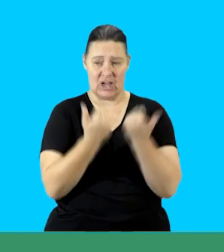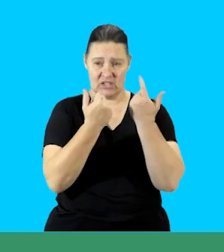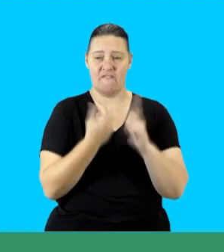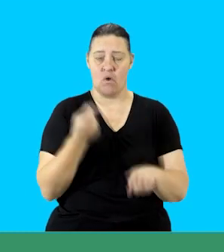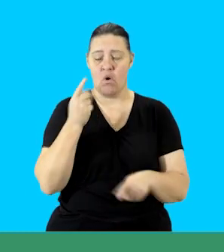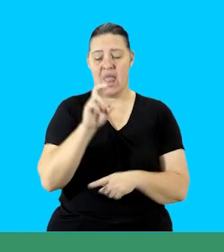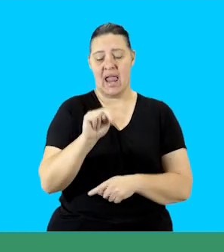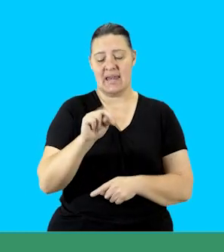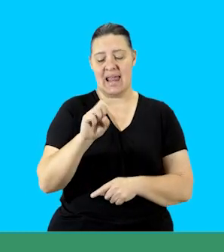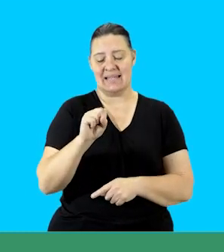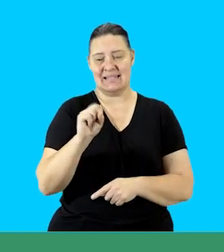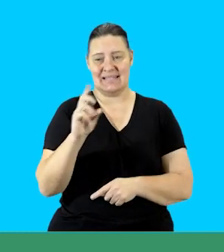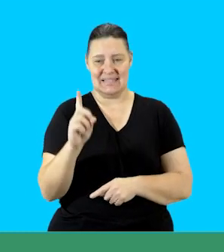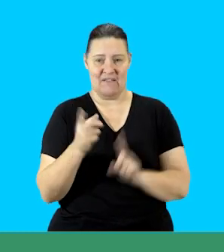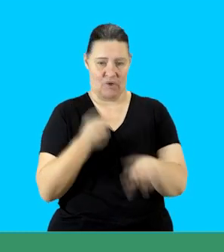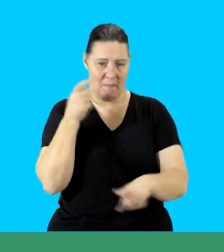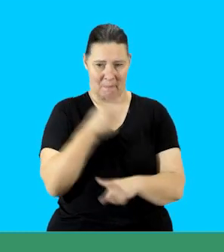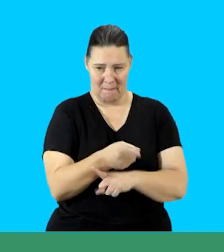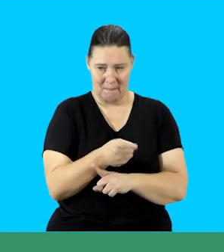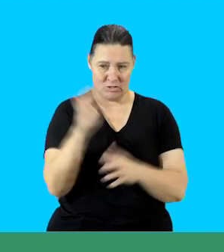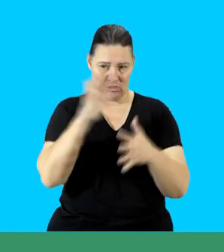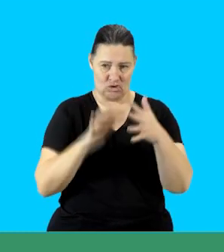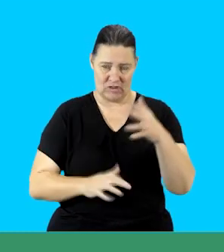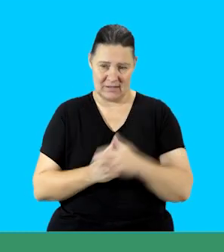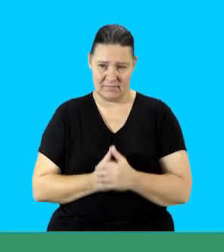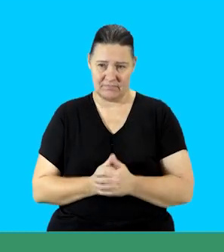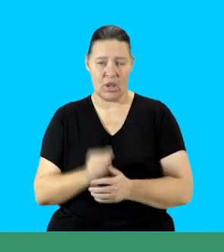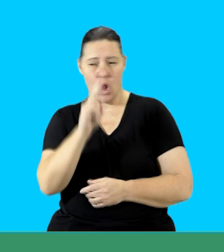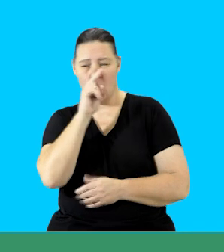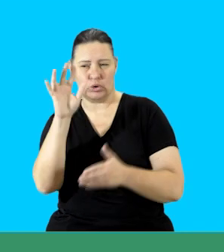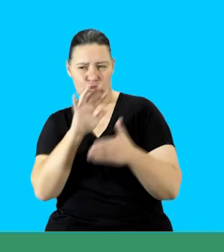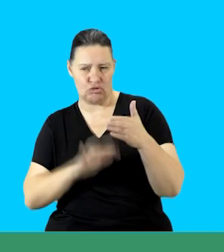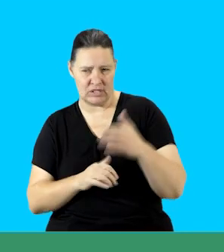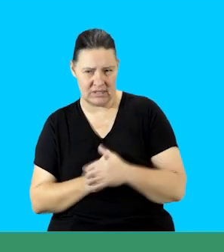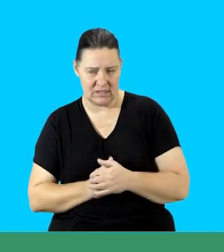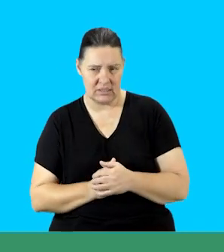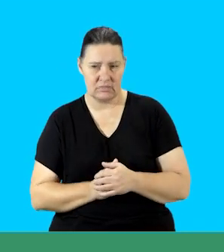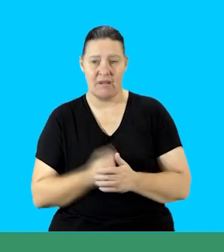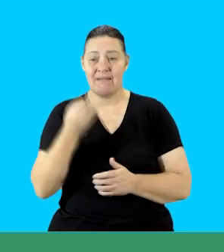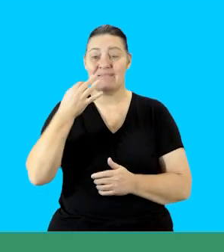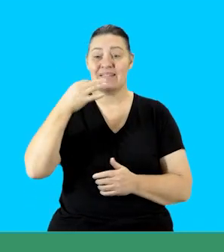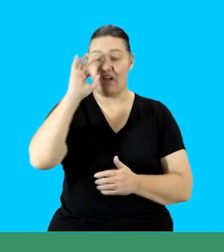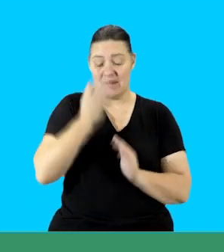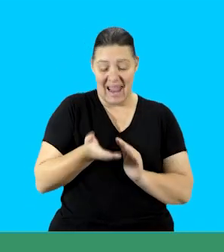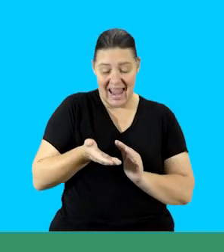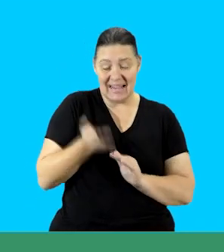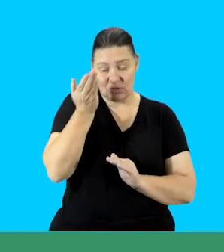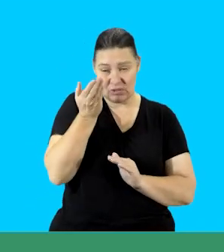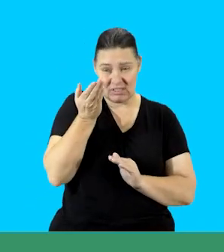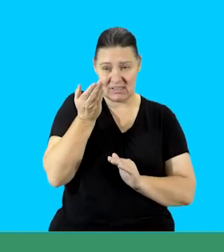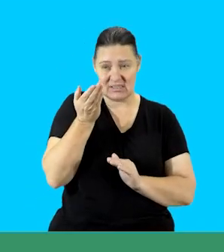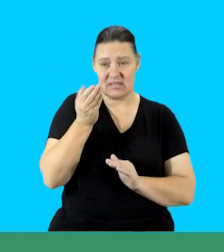scenario. Now let's look at the scenario. The government has increased corporate tax